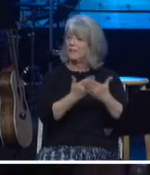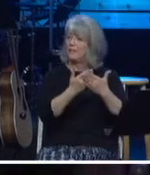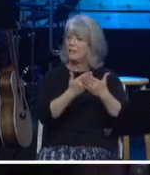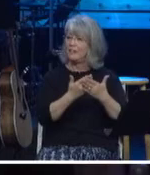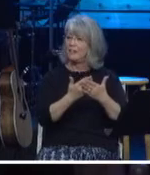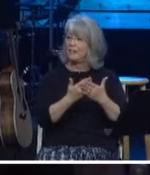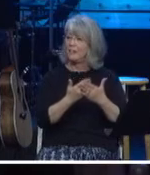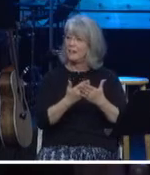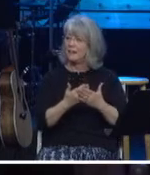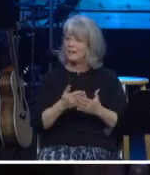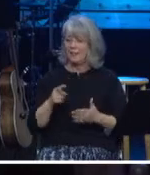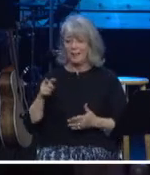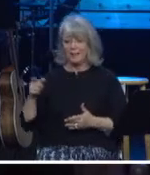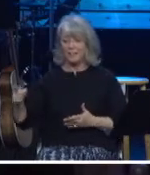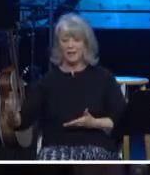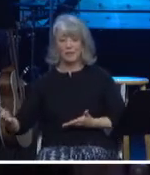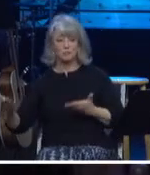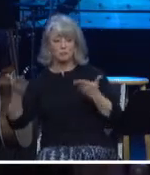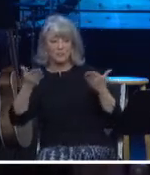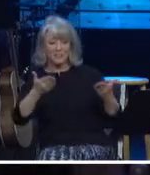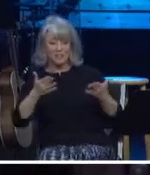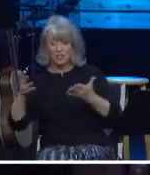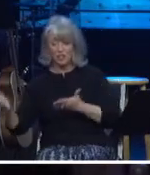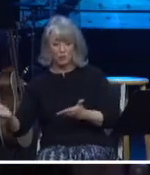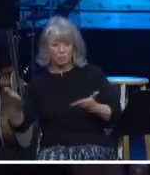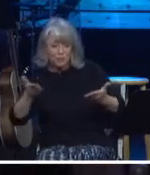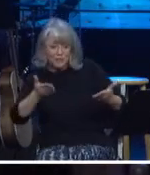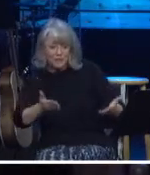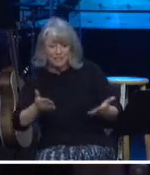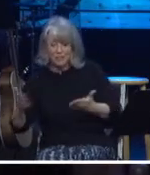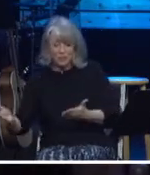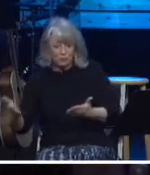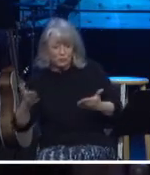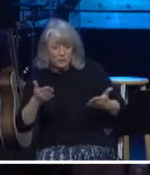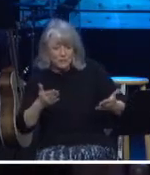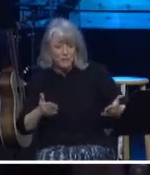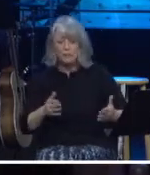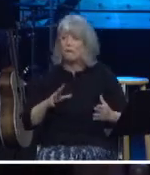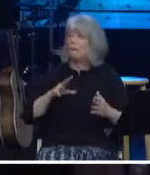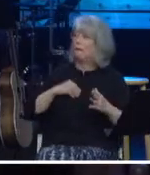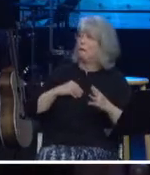part. He's presented all of that. He's persuaded them with that.